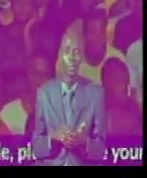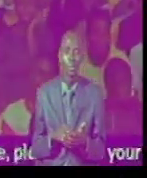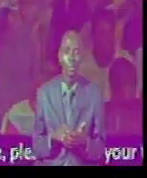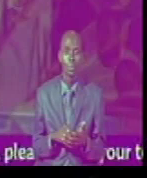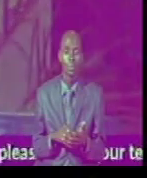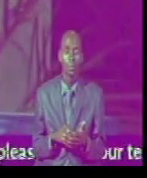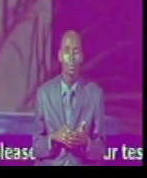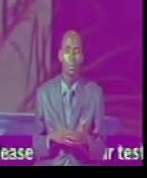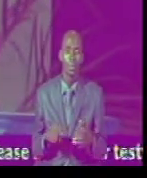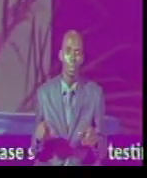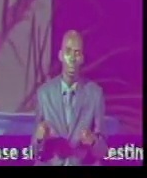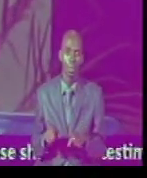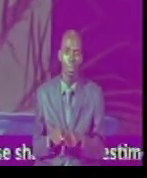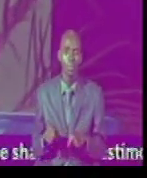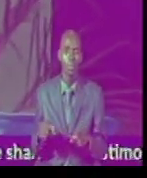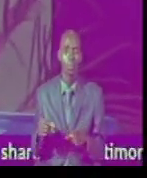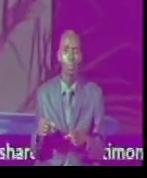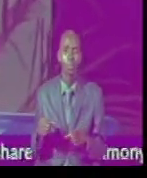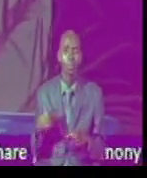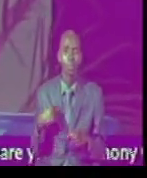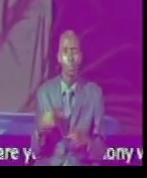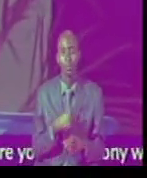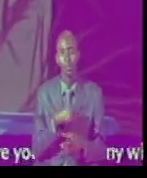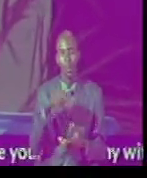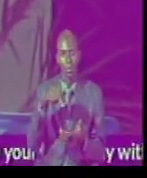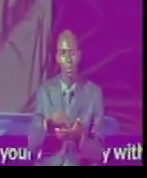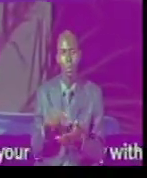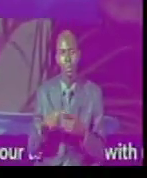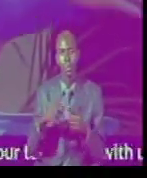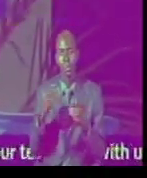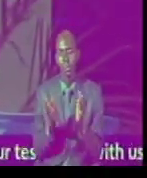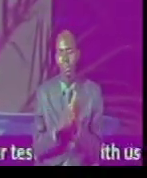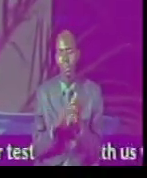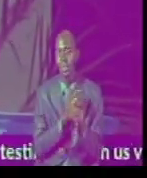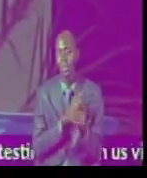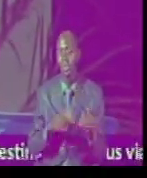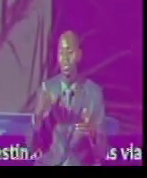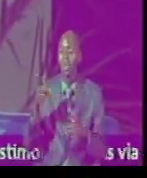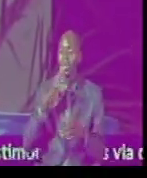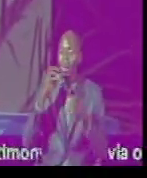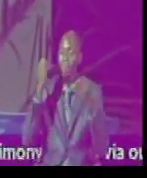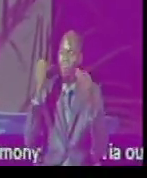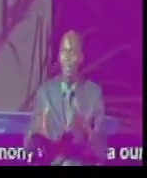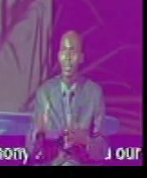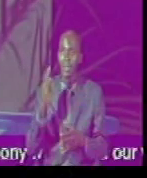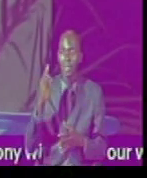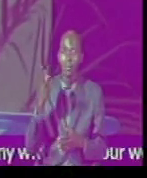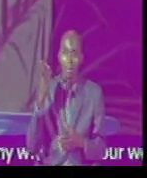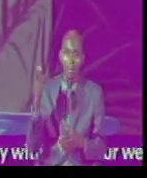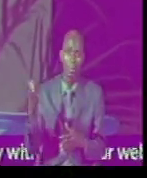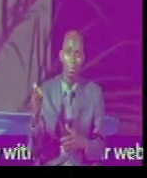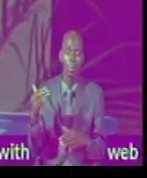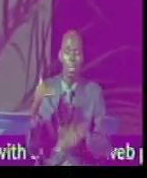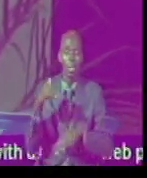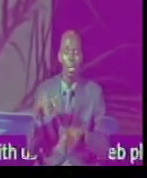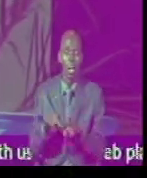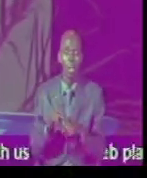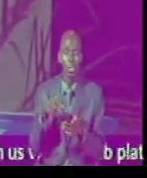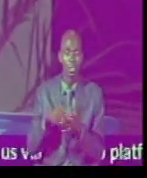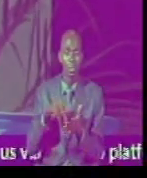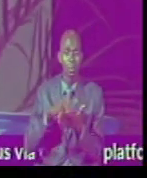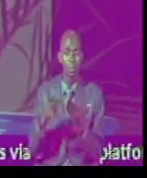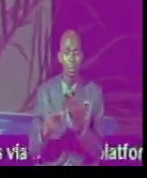will rise up then and thank the Lord. There are still multitudes over there. And as this program goes on, you will